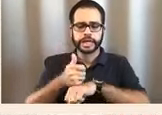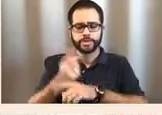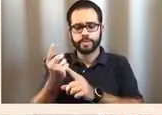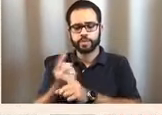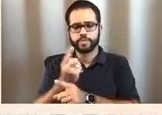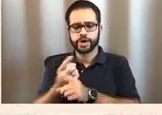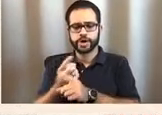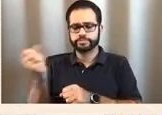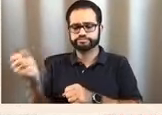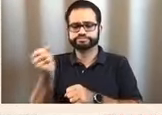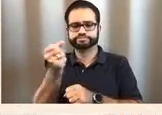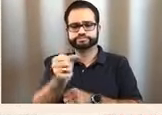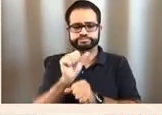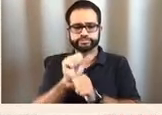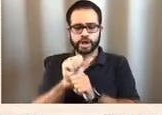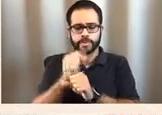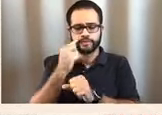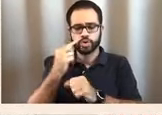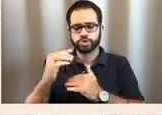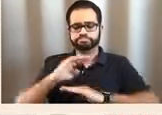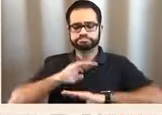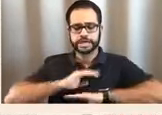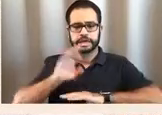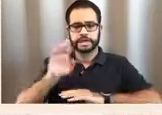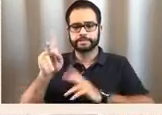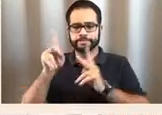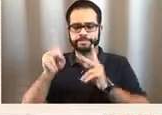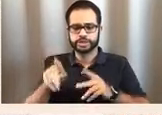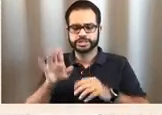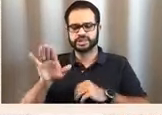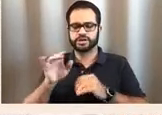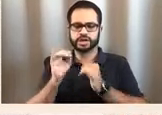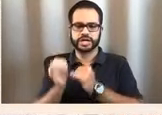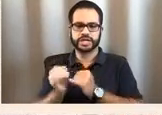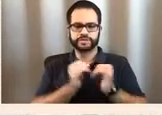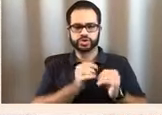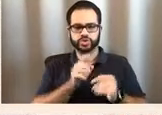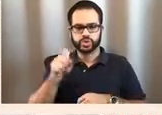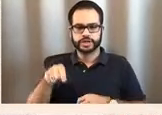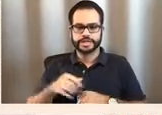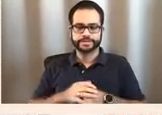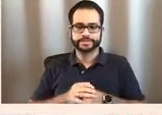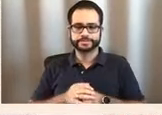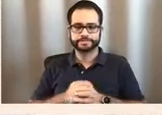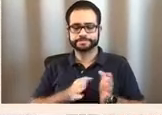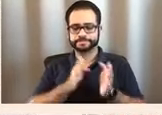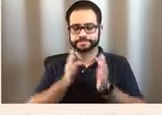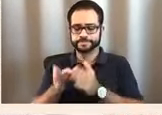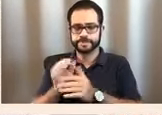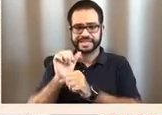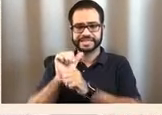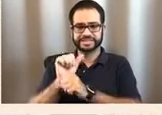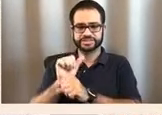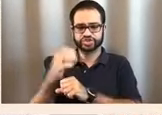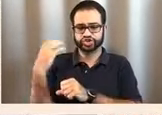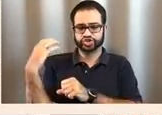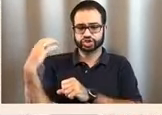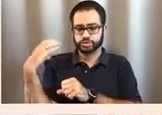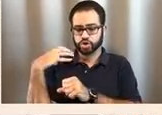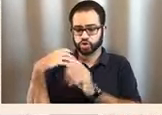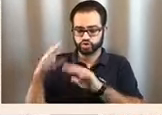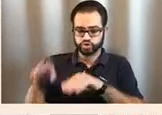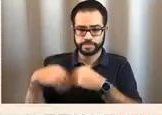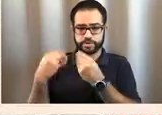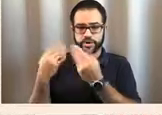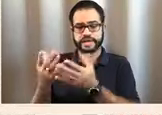client's individual needs. Job coach. A job coach provides training and support to a client who